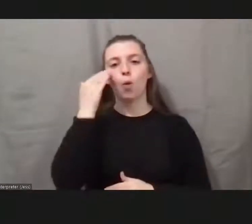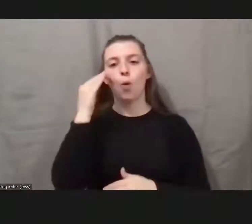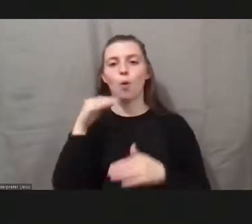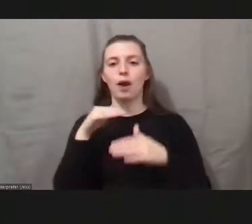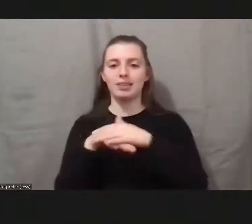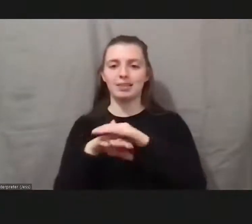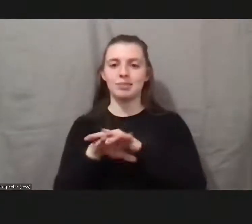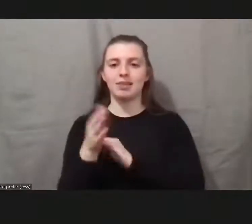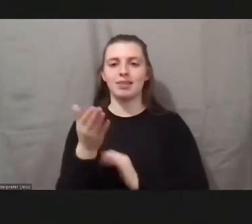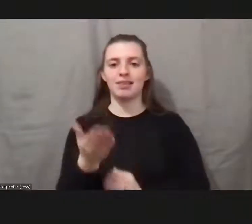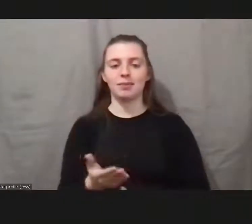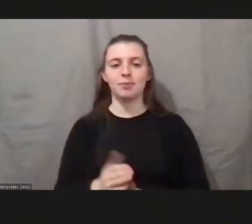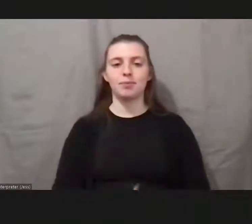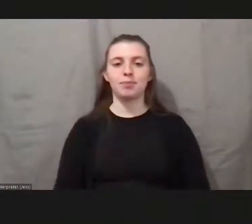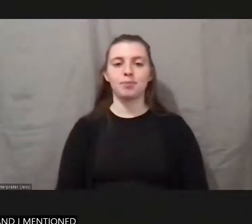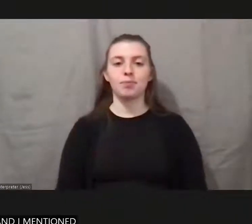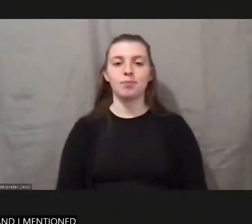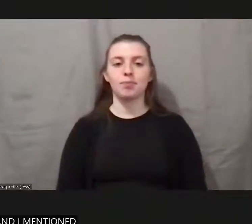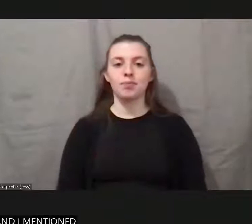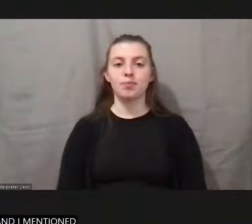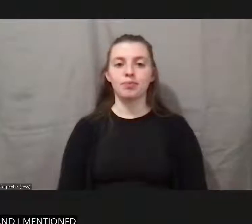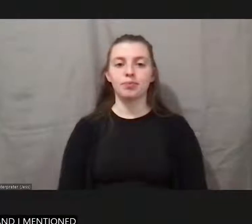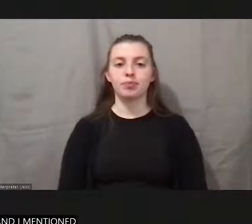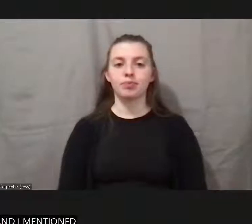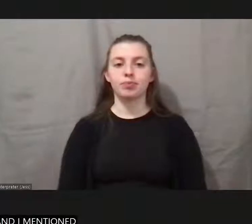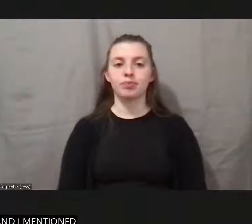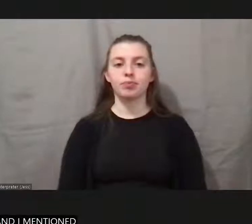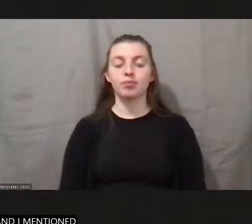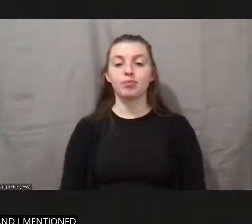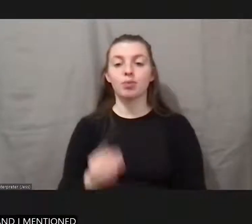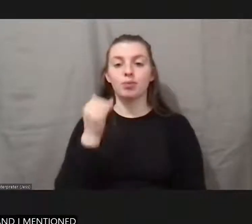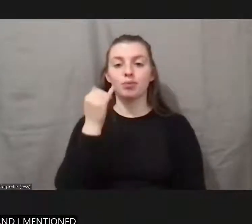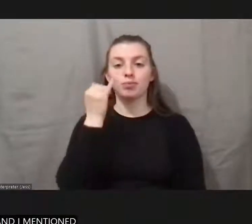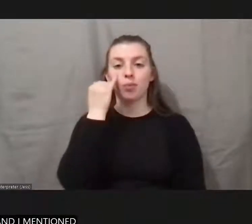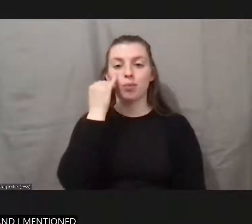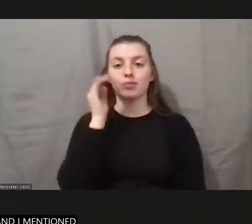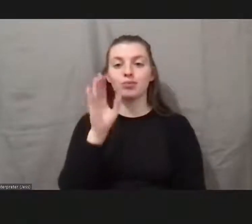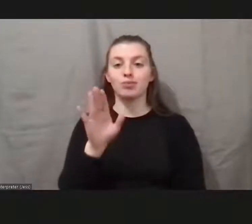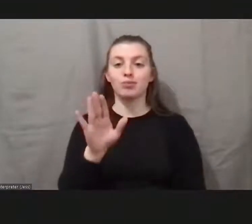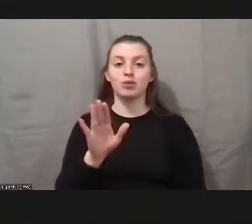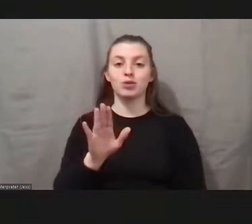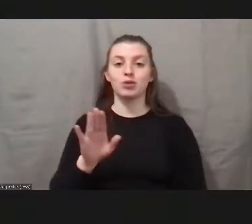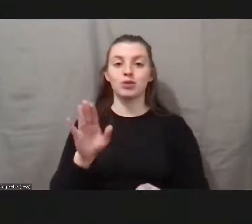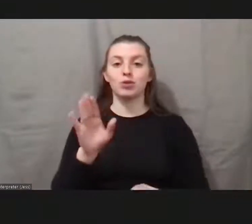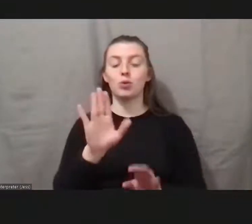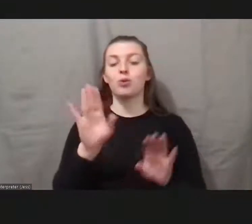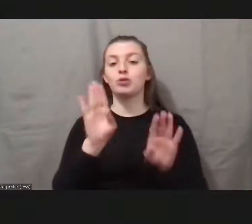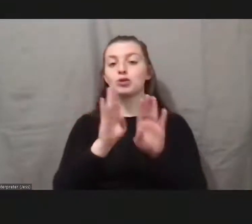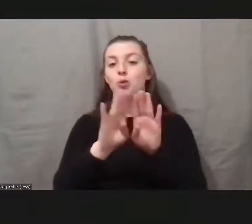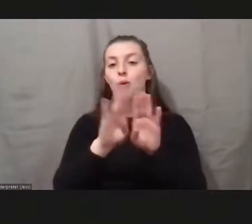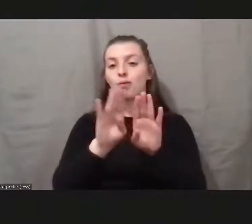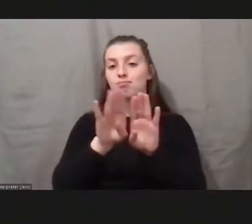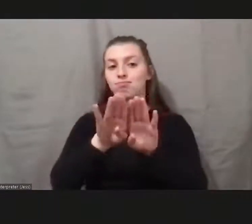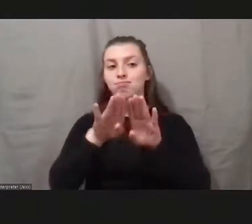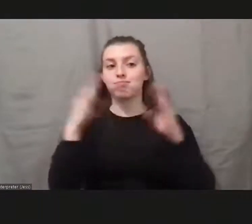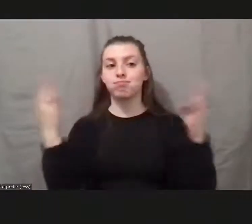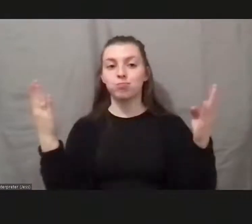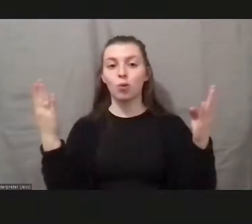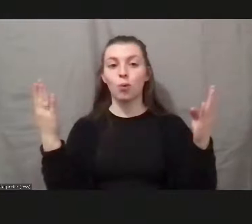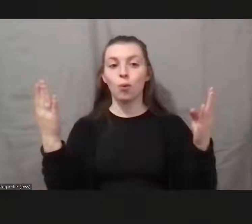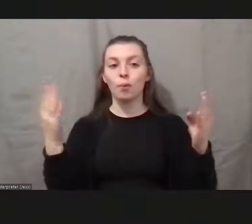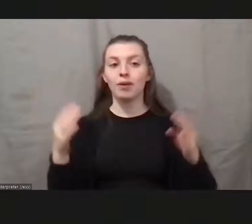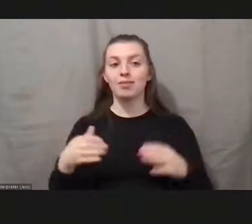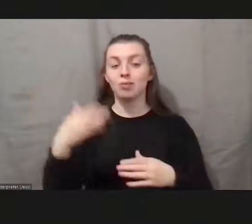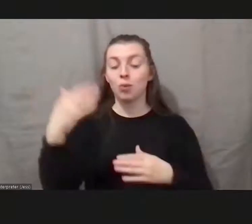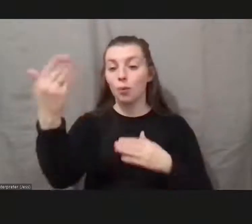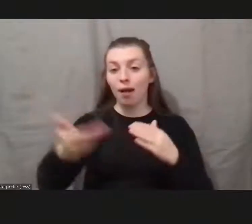ago, if you open your doors, pardon the pun, to everyone, and you are accessible to